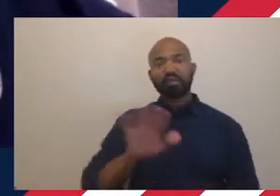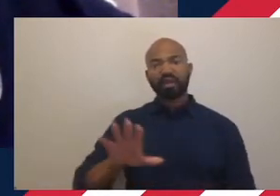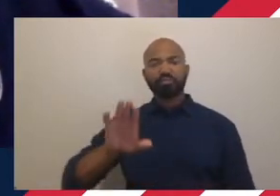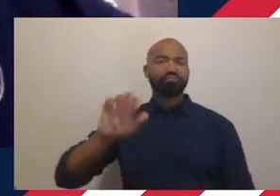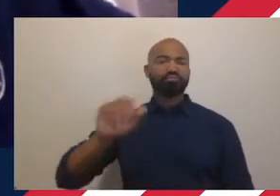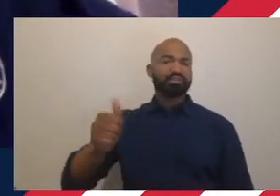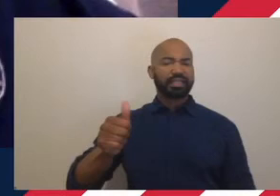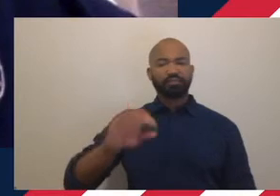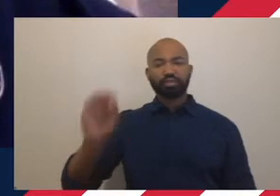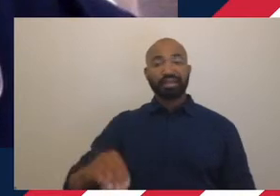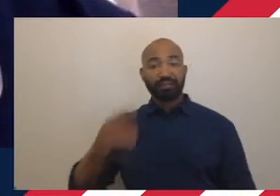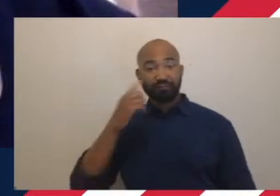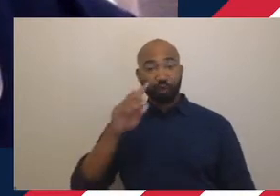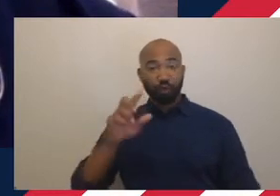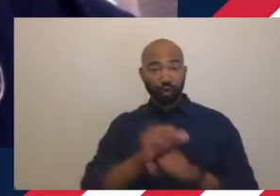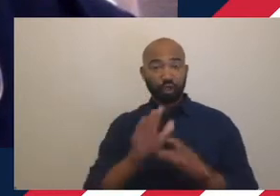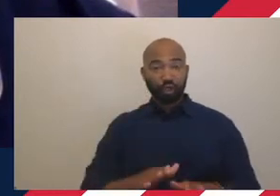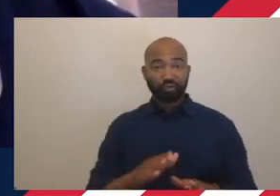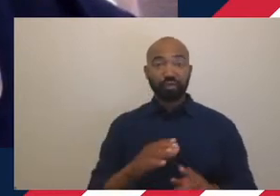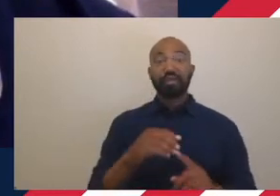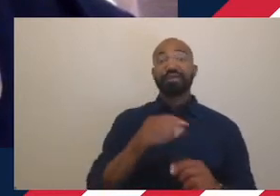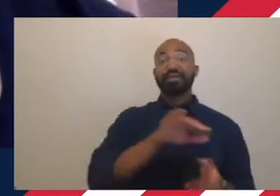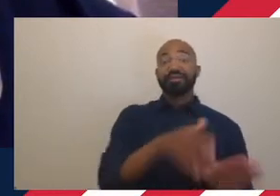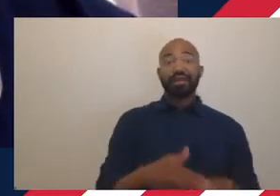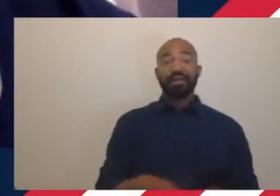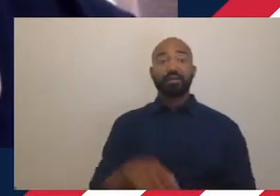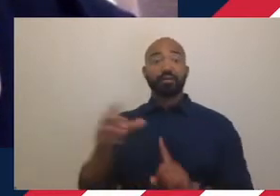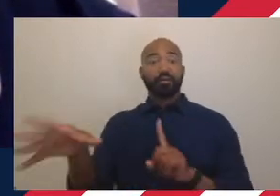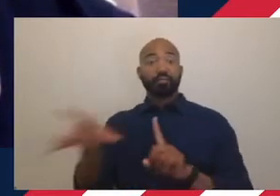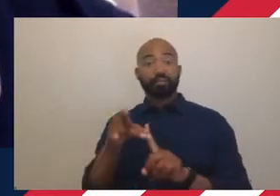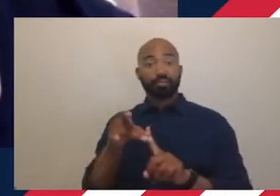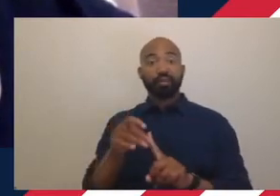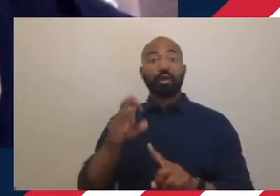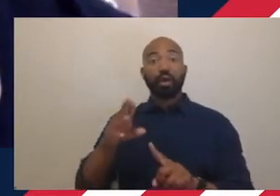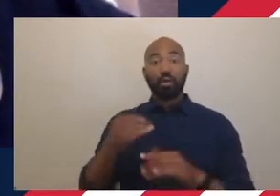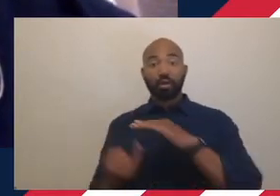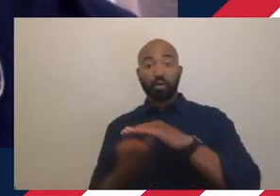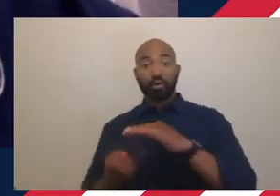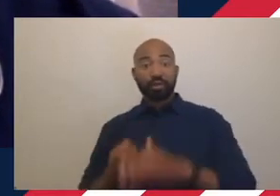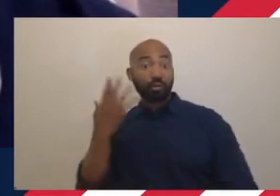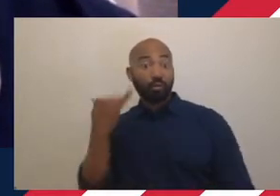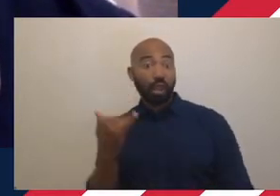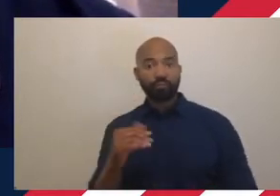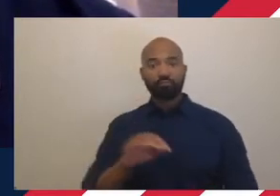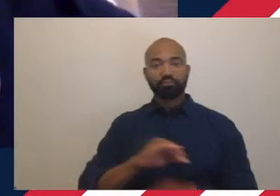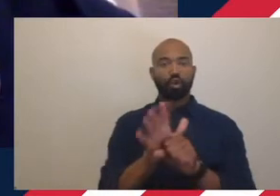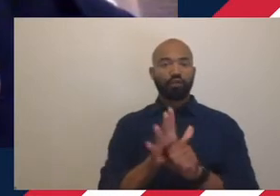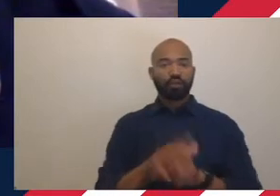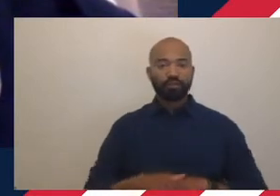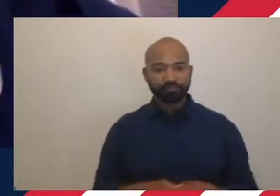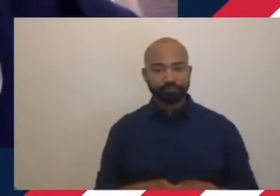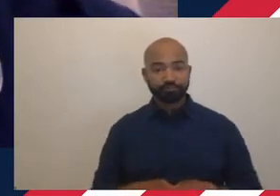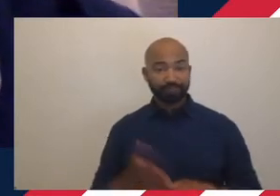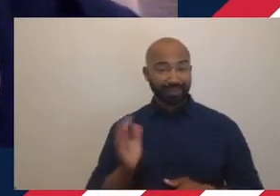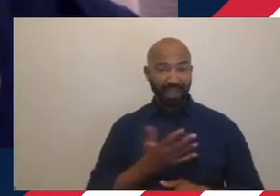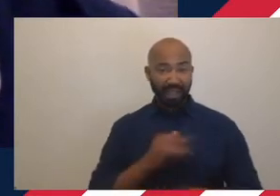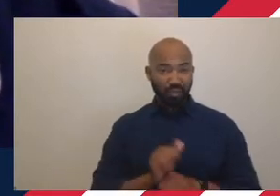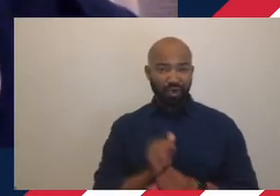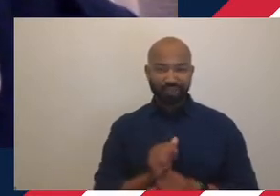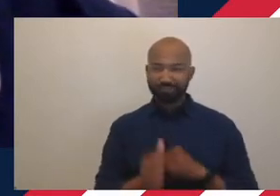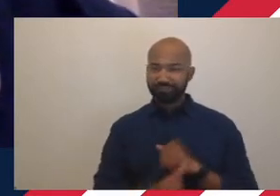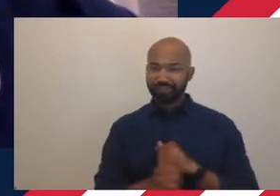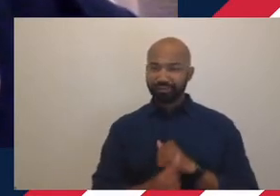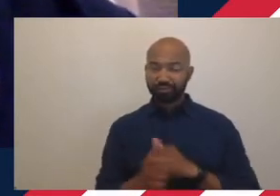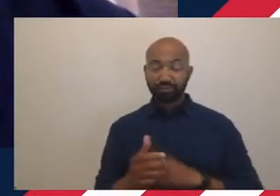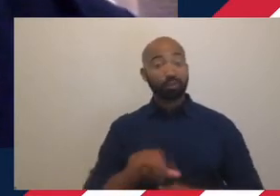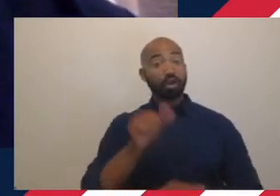have died, tested positive, or been quarantined due to COVID-19. Our work is hazardous. Other workers